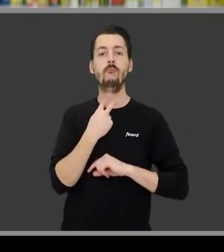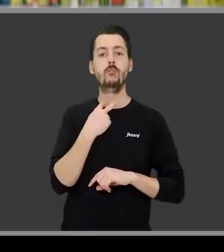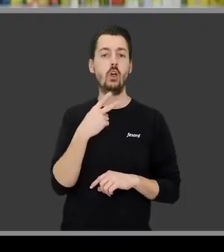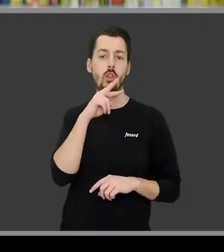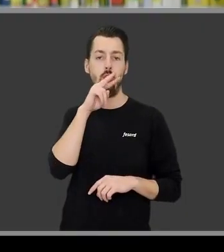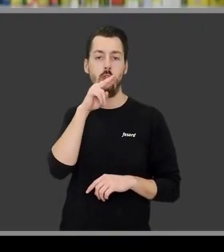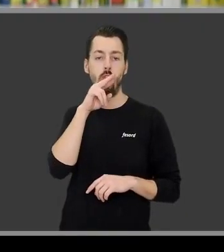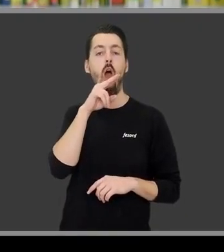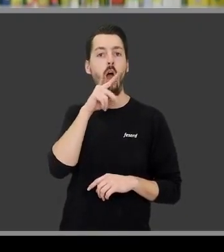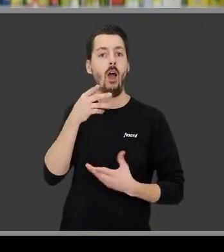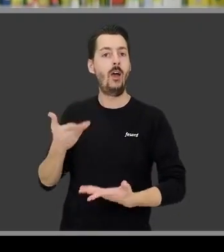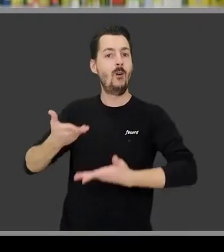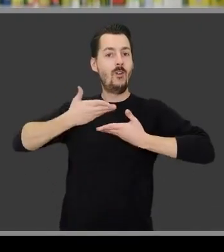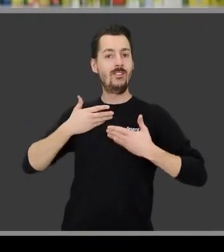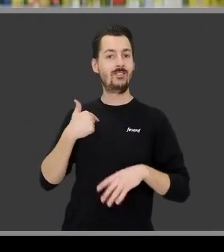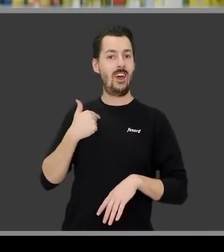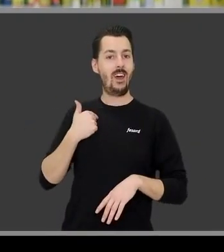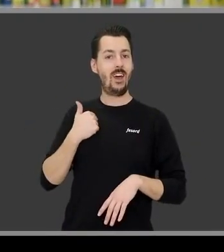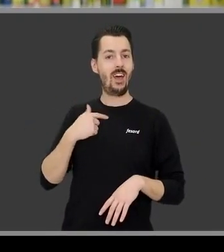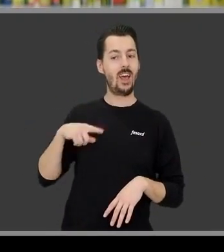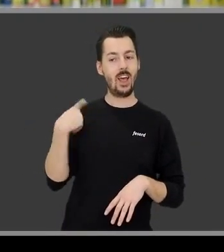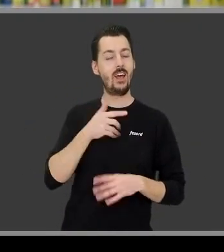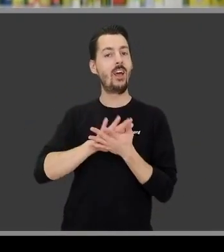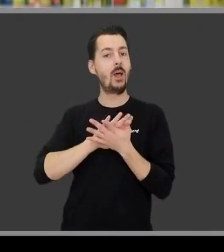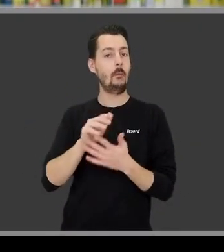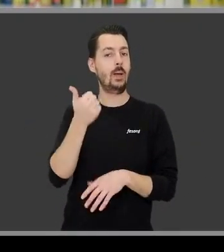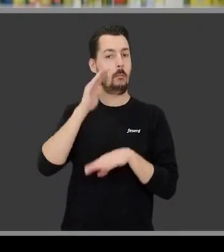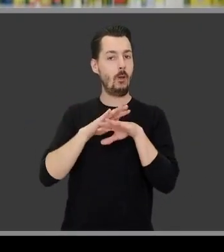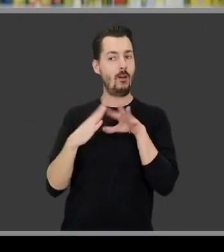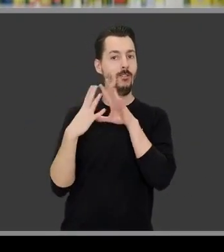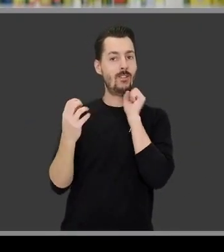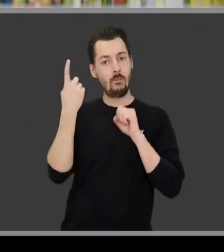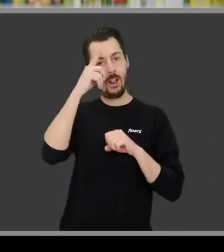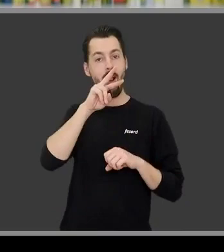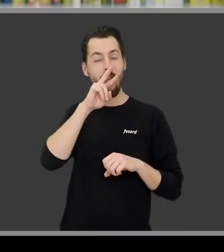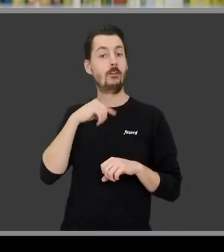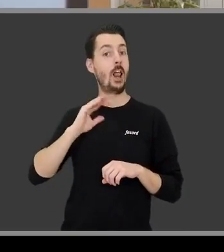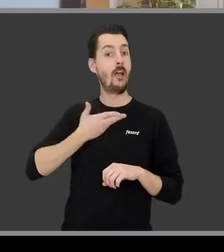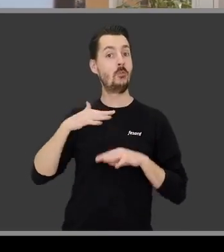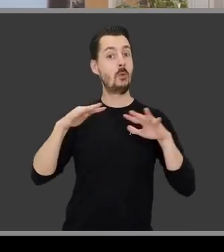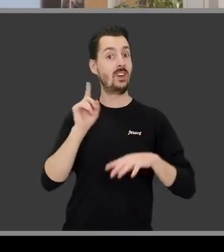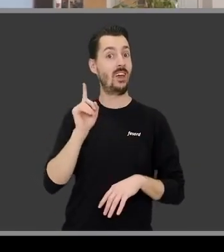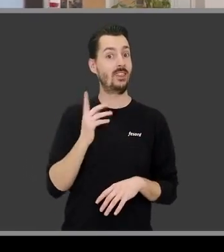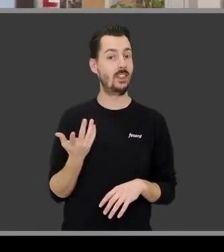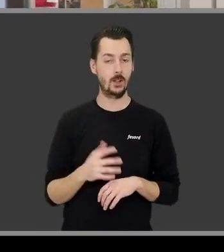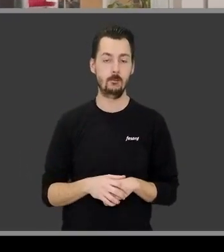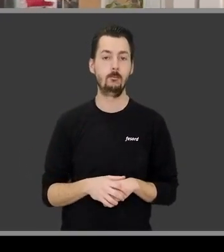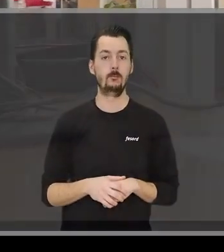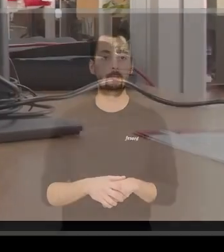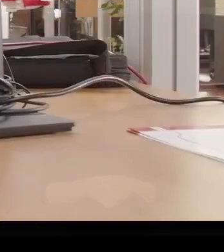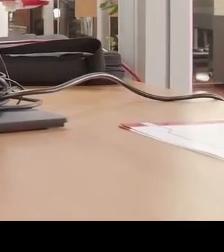recognition tools, what is facilitated is that we are more relaxed when it comes to use new technologies.